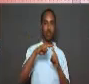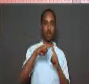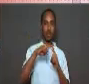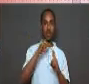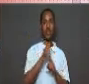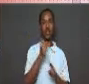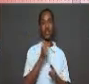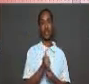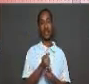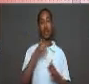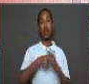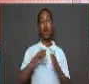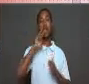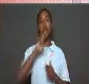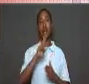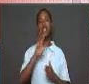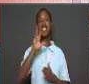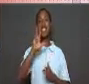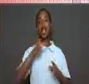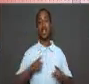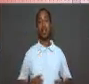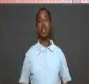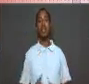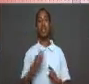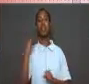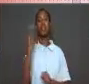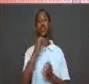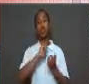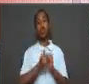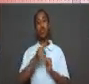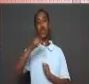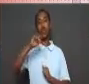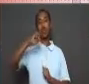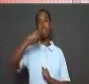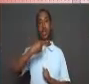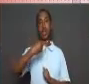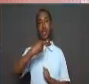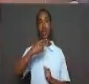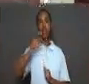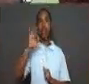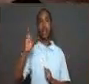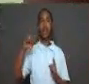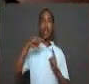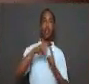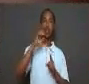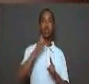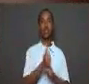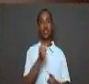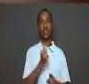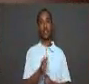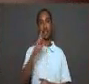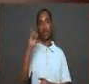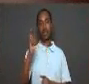What are the 3 methods used to convert pig iron into steel?